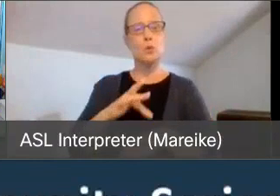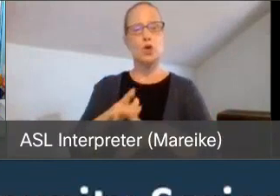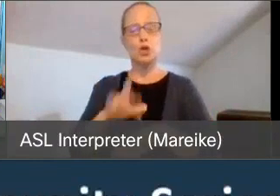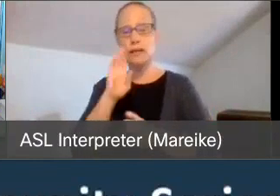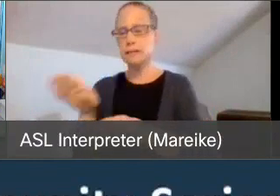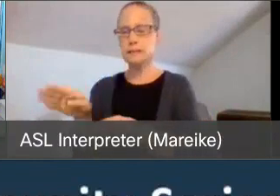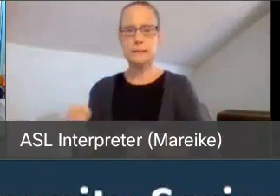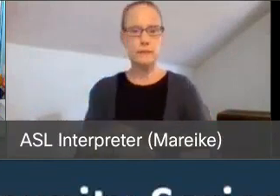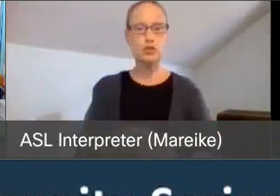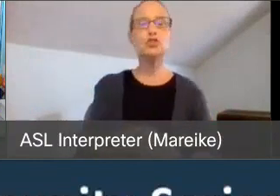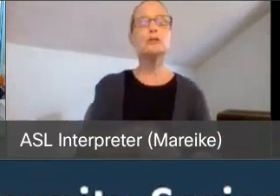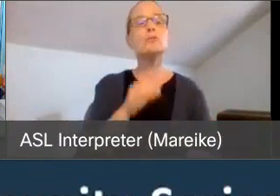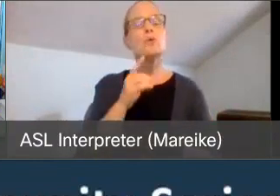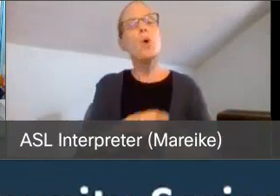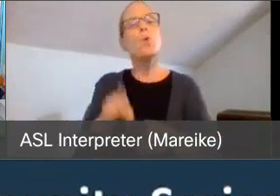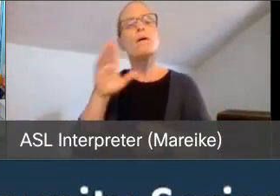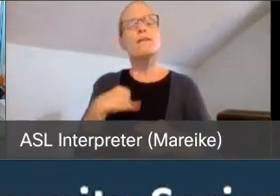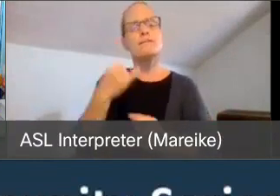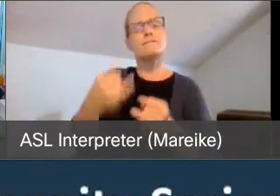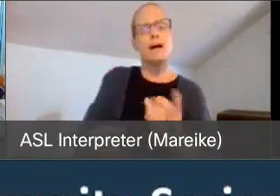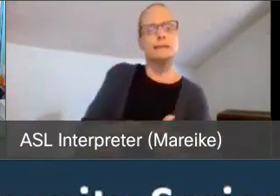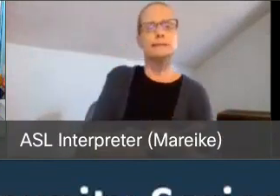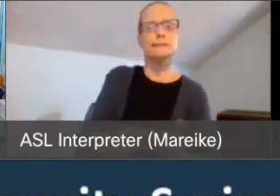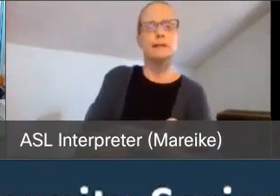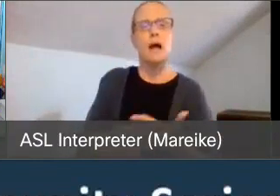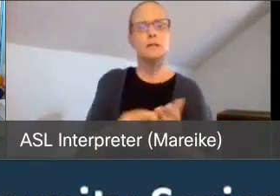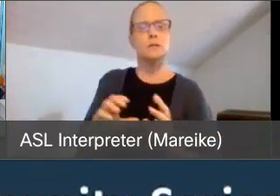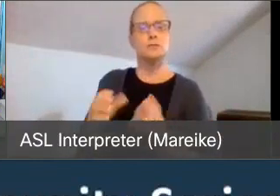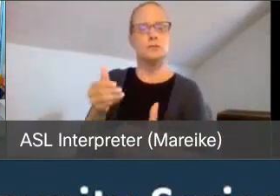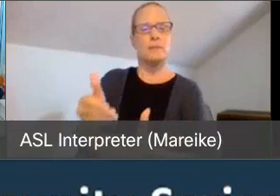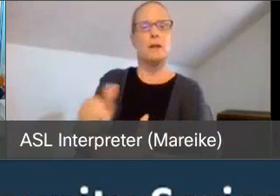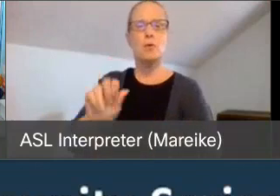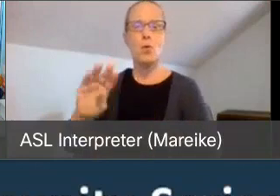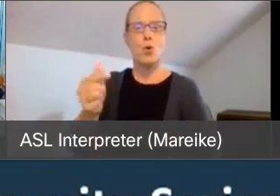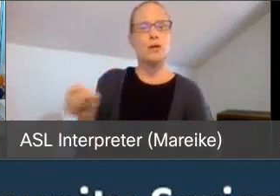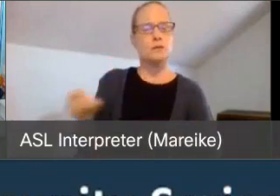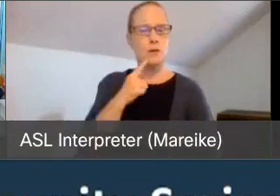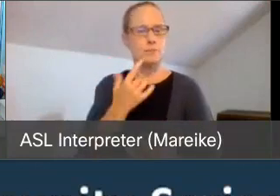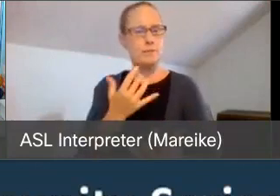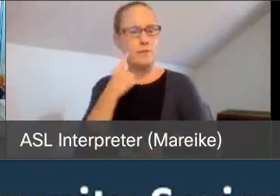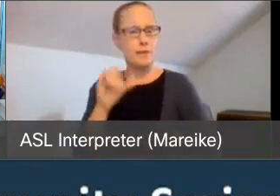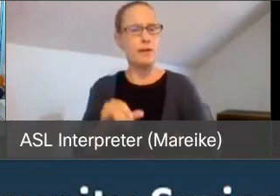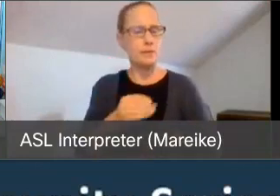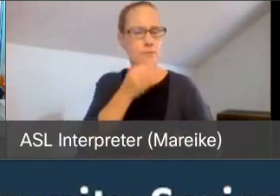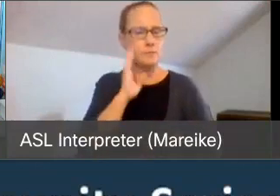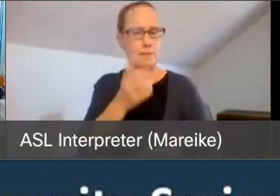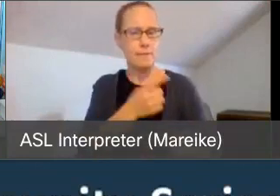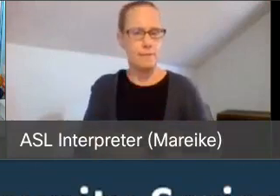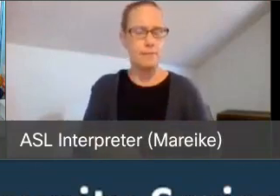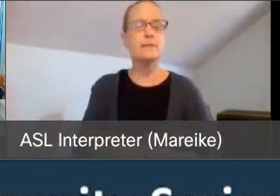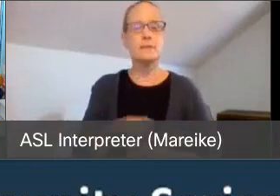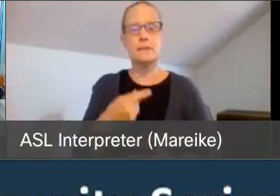will also have a final discussion group coming up in August. So stand by to the Gain